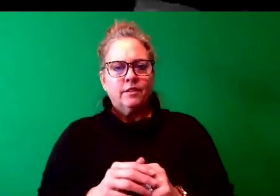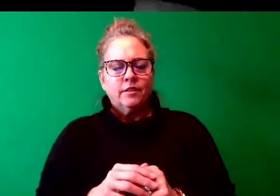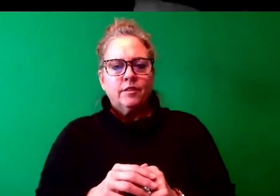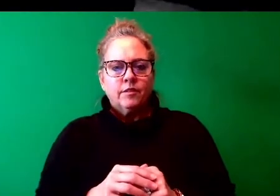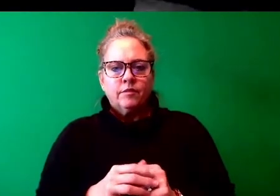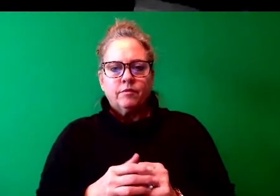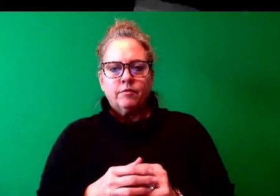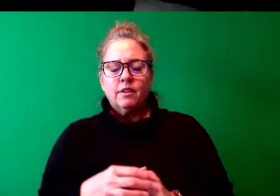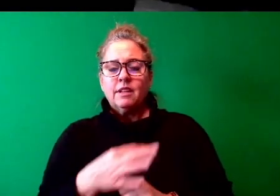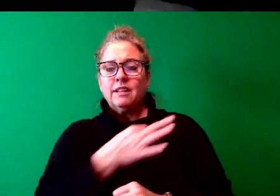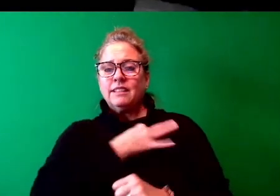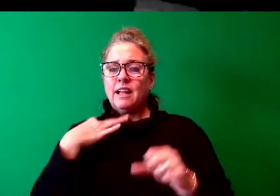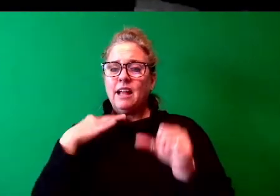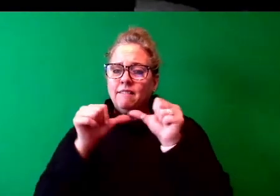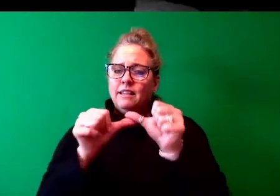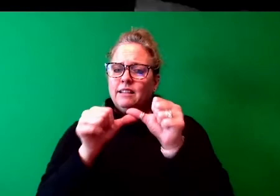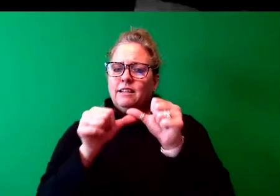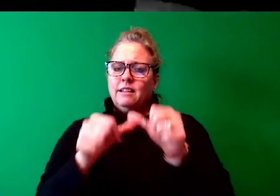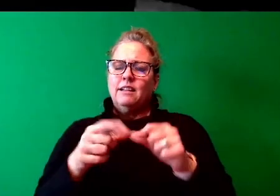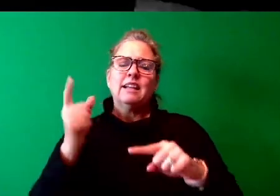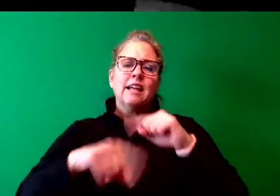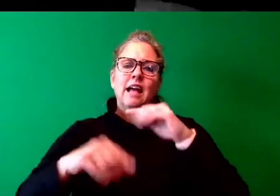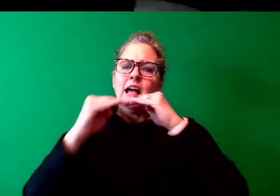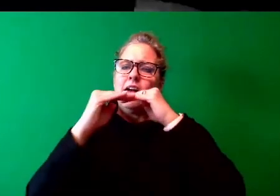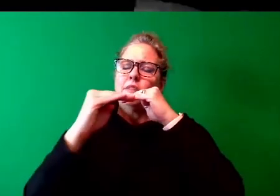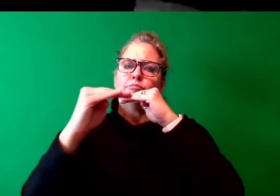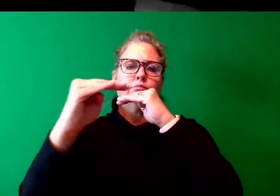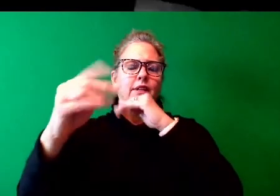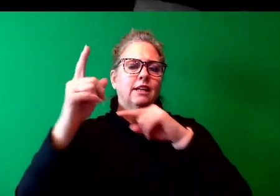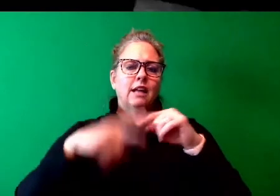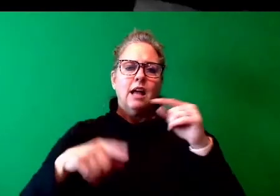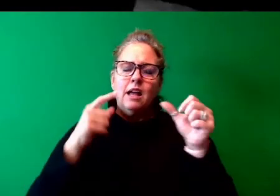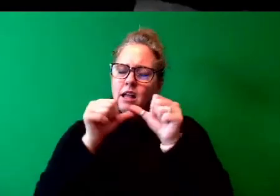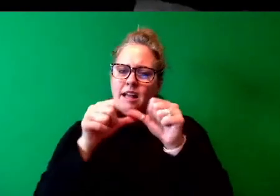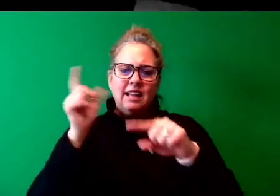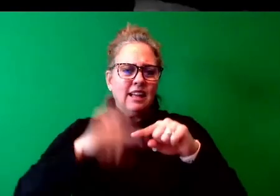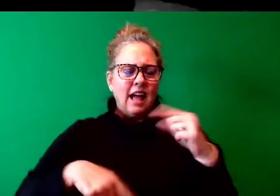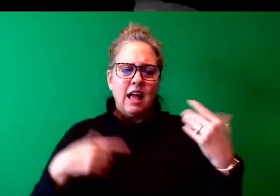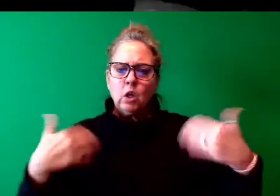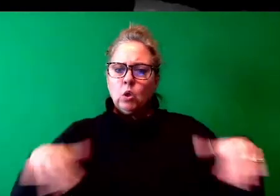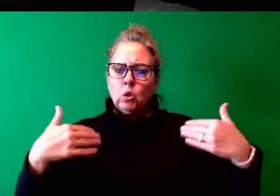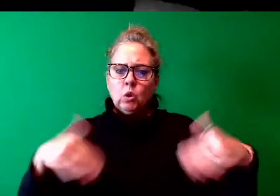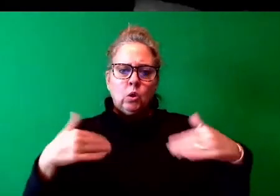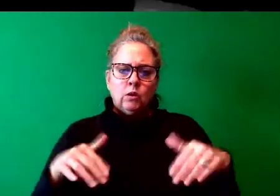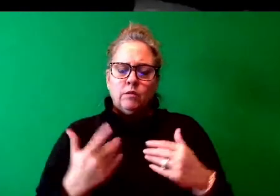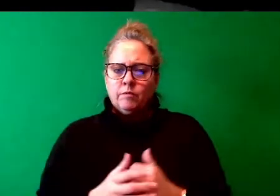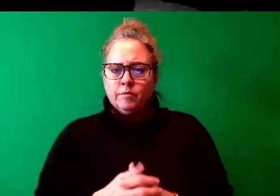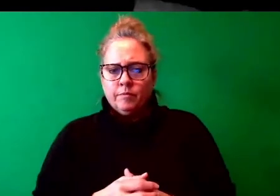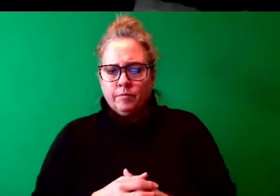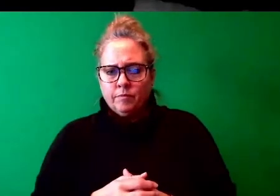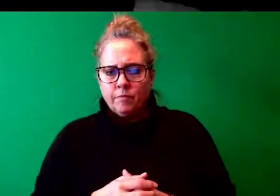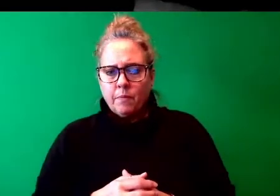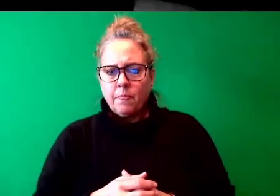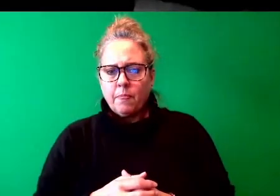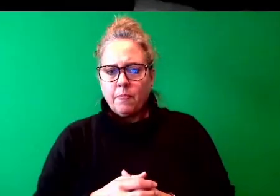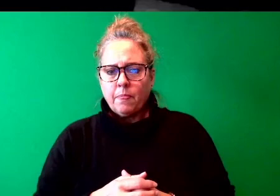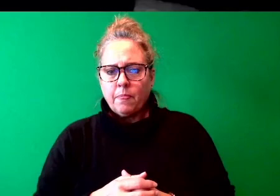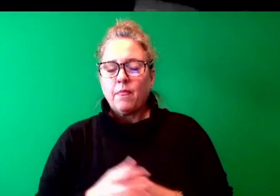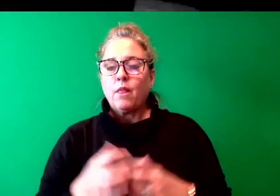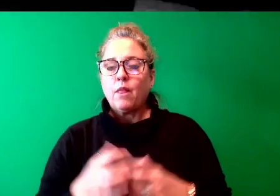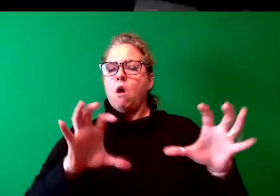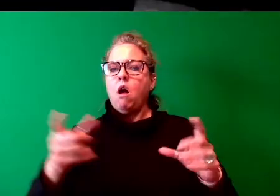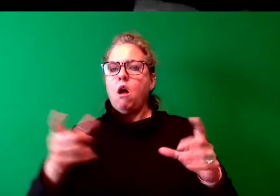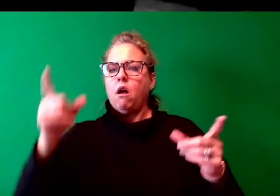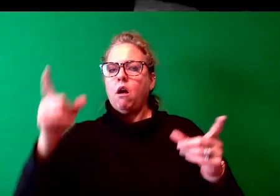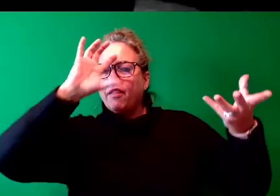hijack us in any way, but we've got to figure out how to get more staff in this department. And I don't think